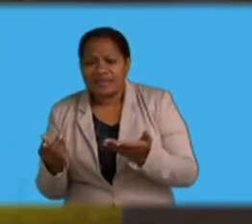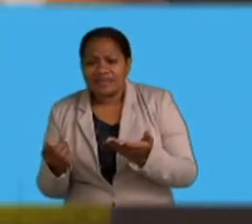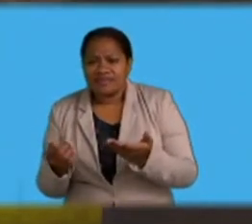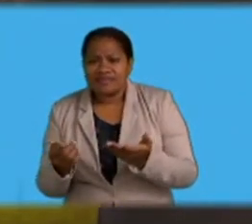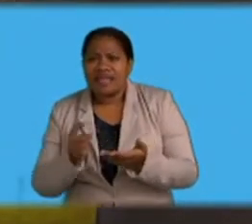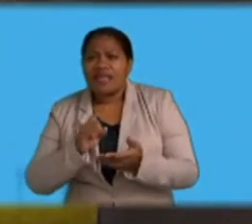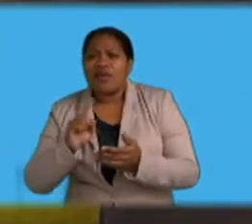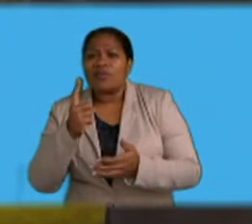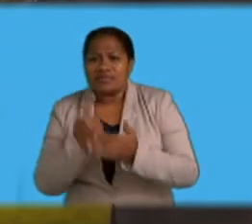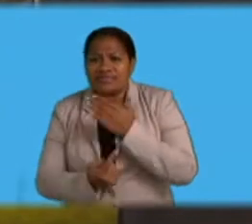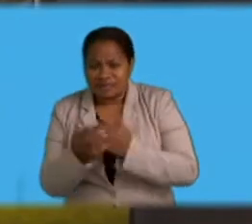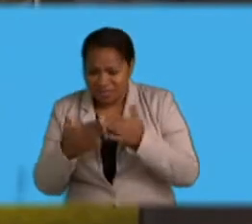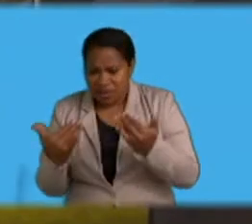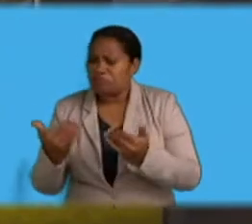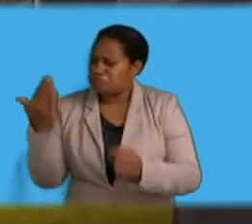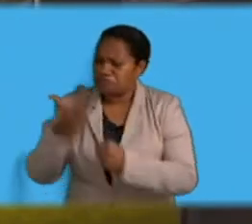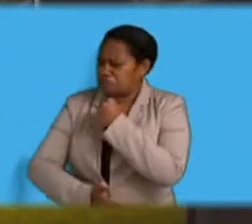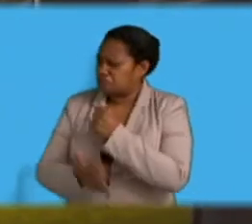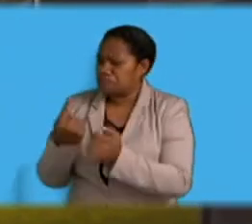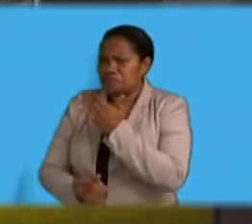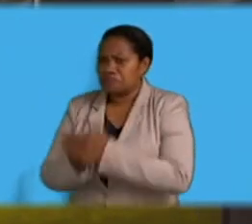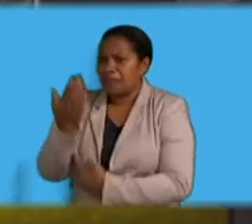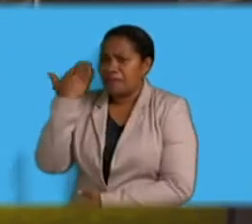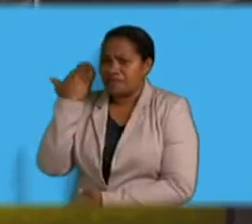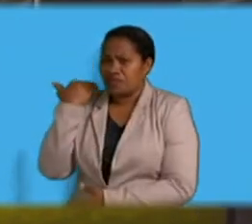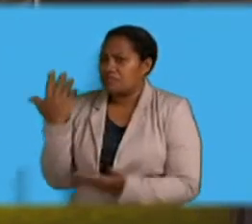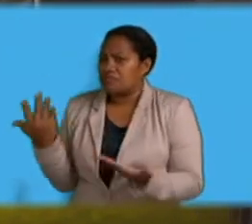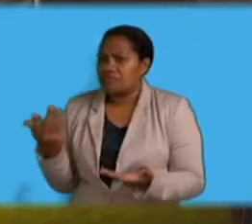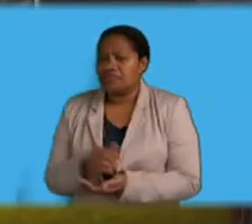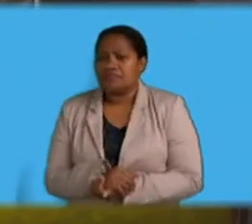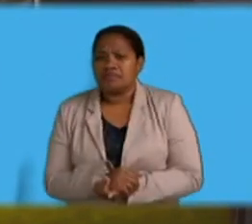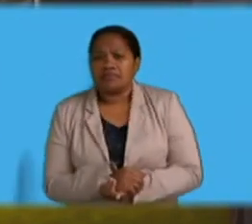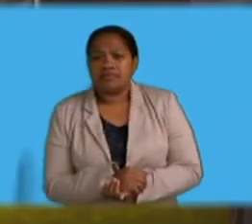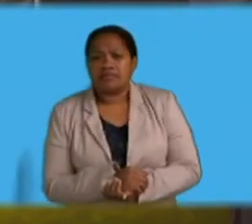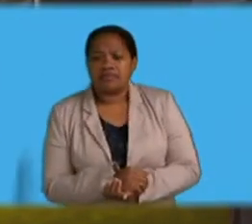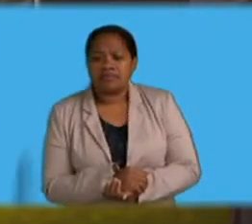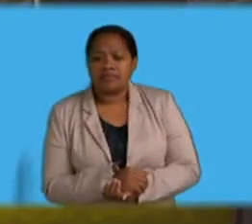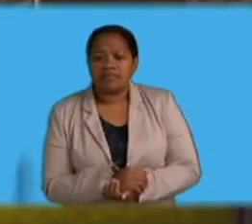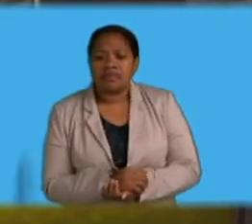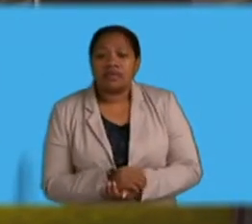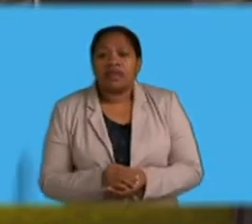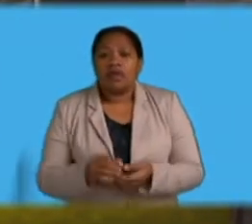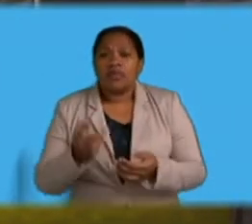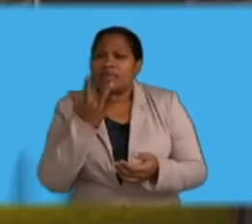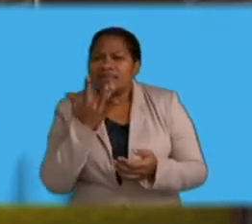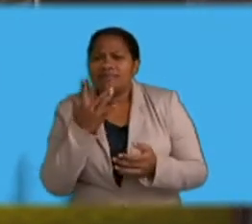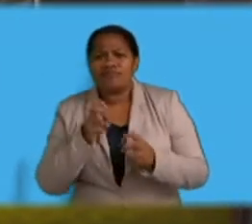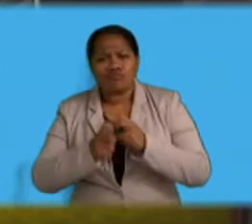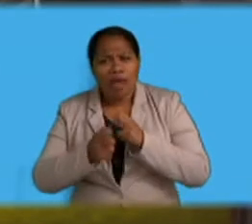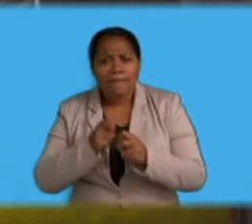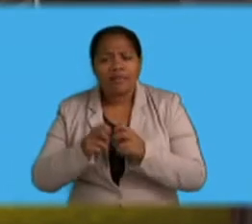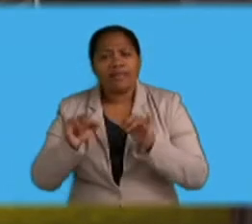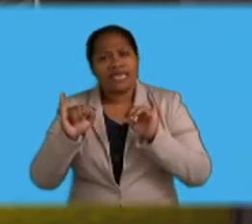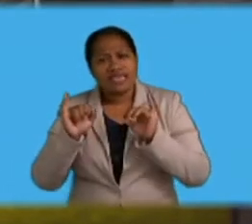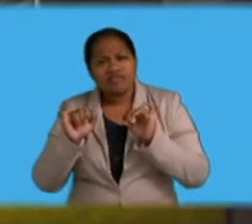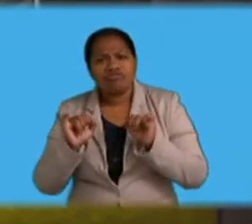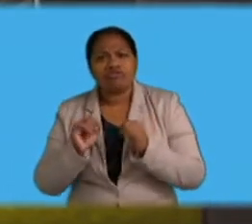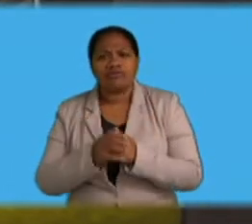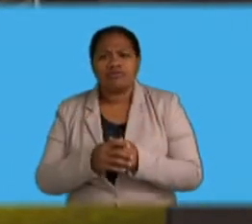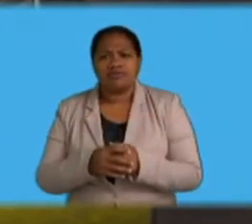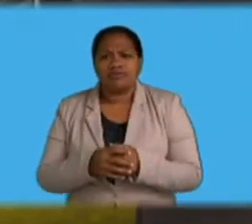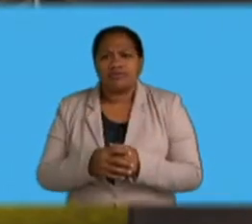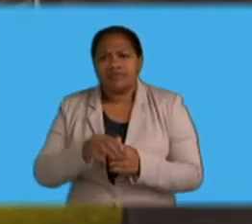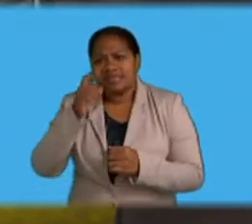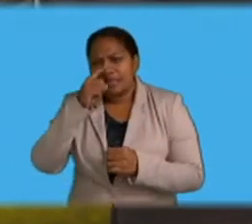30, 40 years ago. Things to do with electronics, with technology, with the type of problems, the types of issues that people are facing now is very